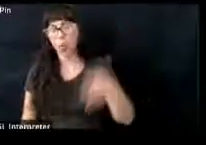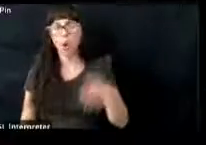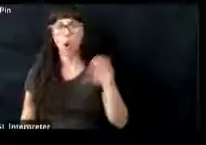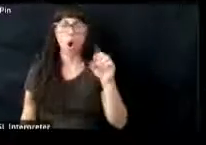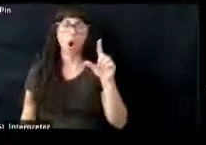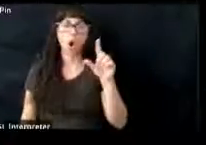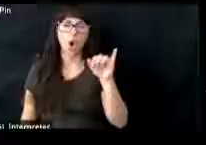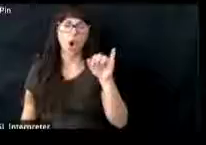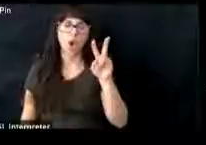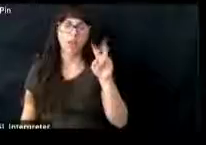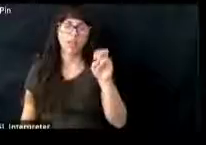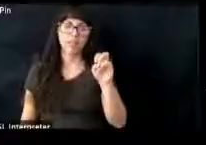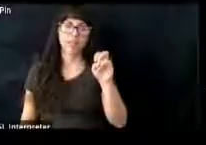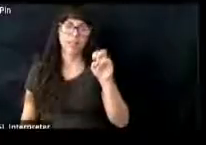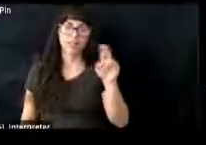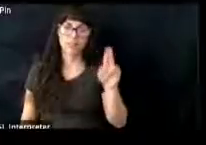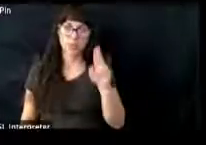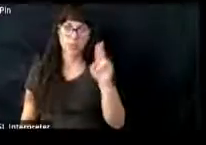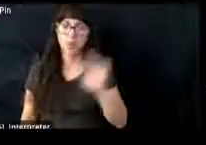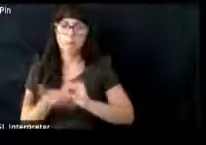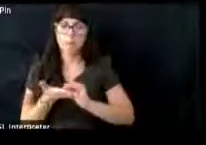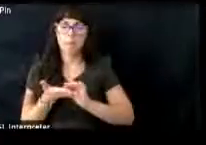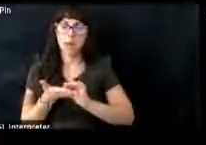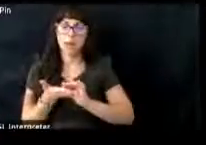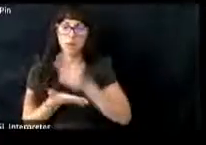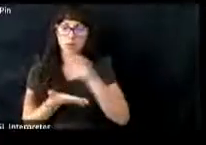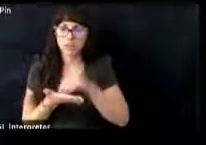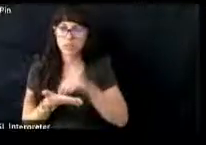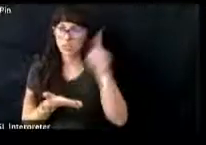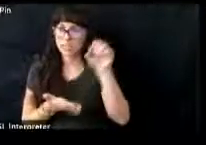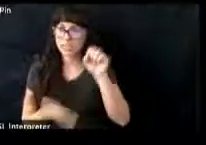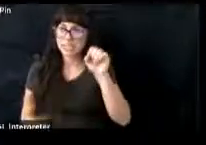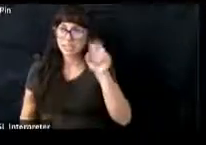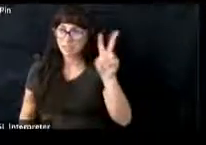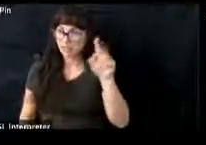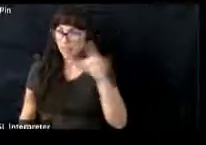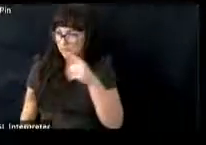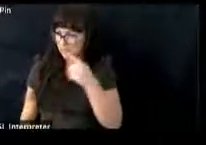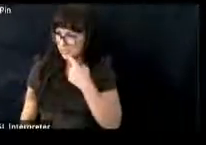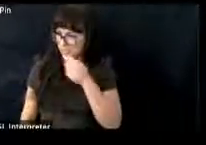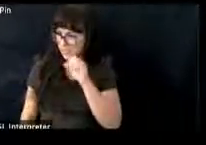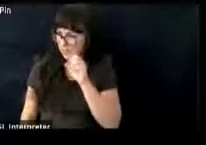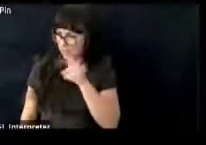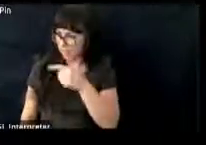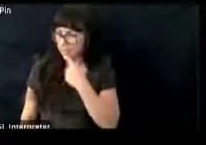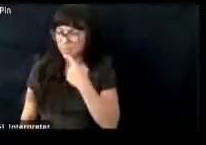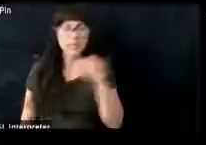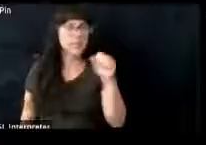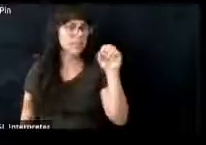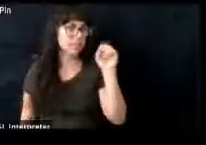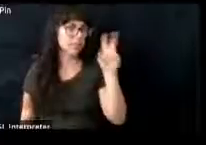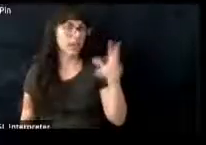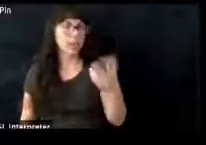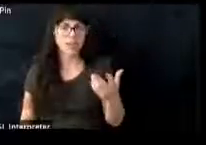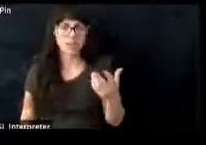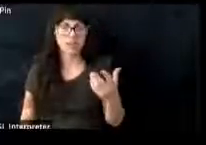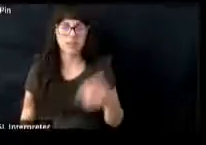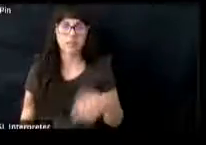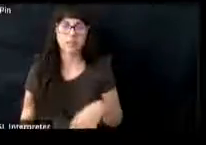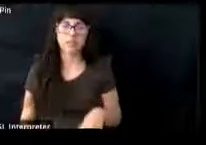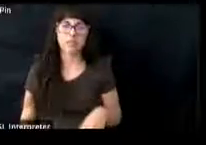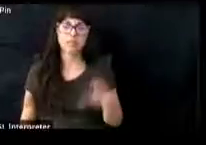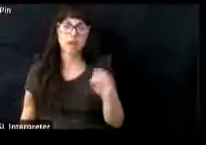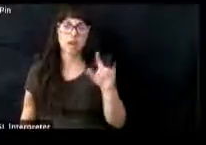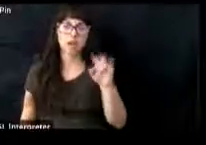Medical Center in Simi. In Simi Valley, dijo? Simi Valley, sí, In Simi Valley, Olive View. No,